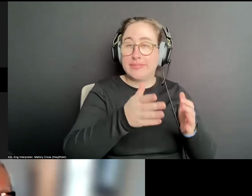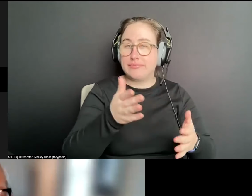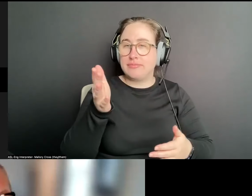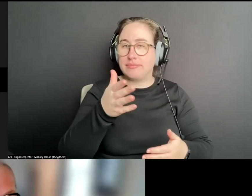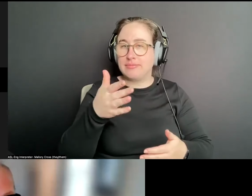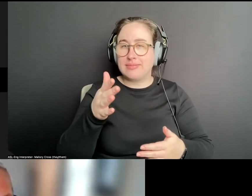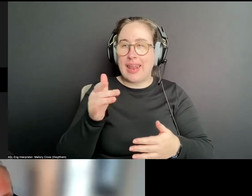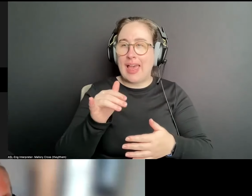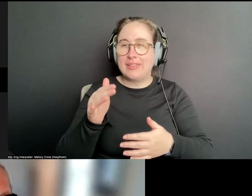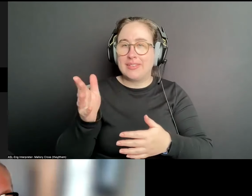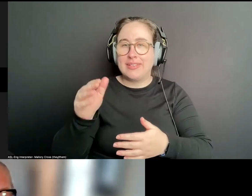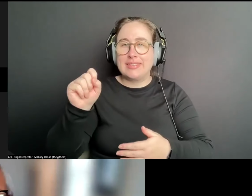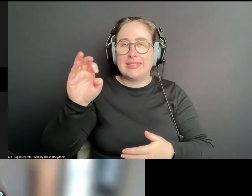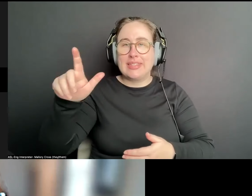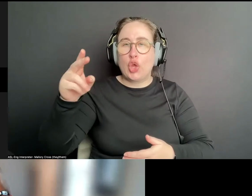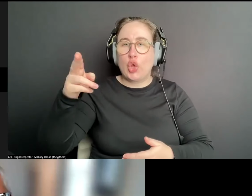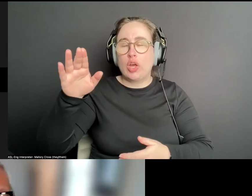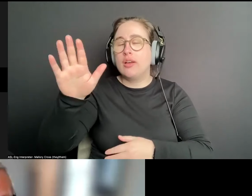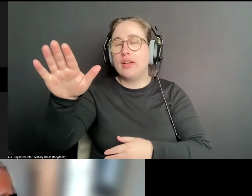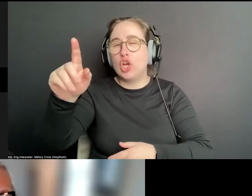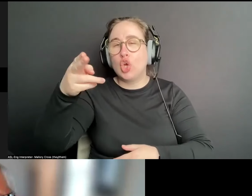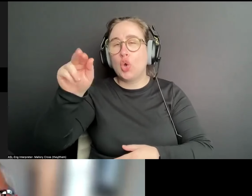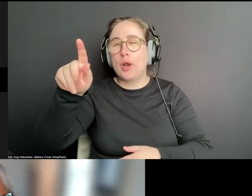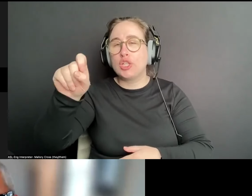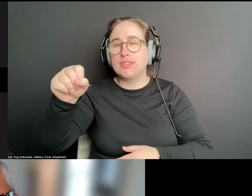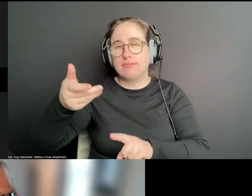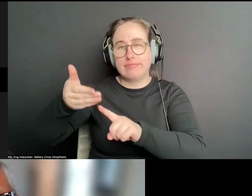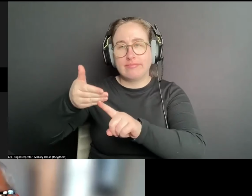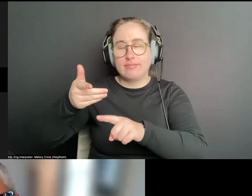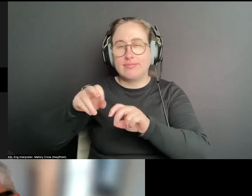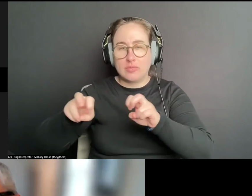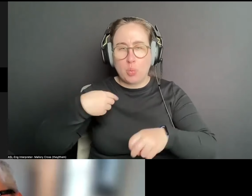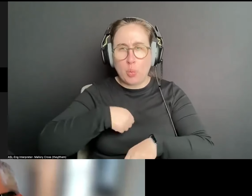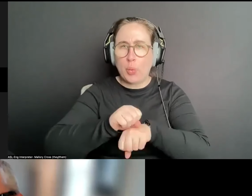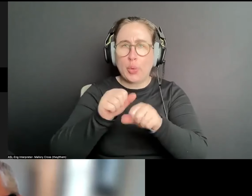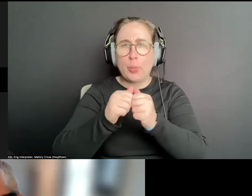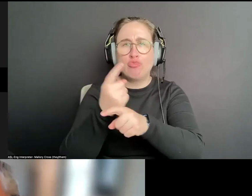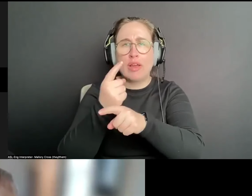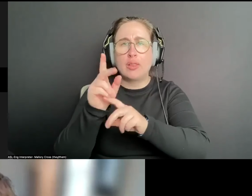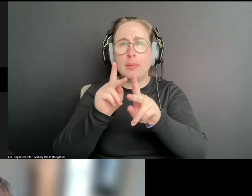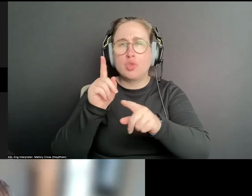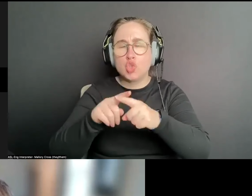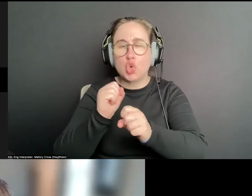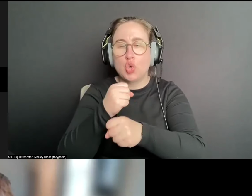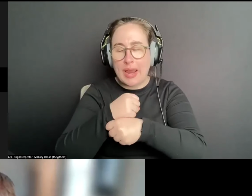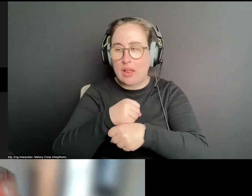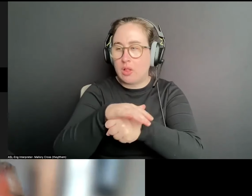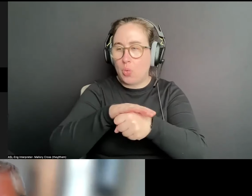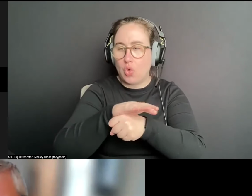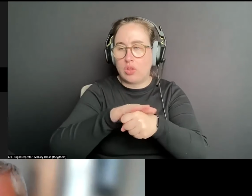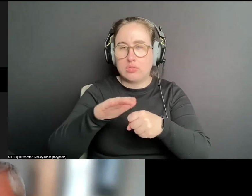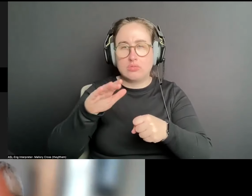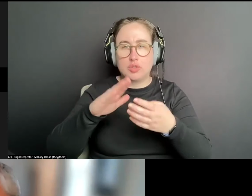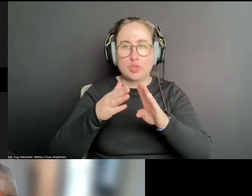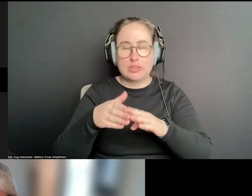Hubert's line from the last session, really we're working with regular folks to help create media about local communities. In